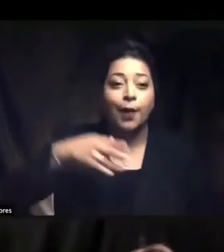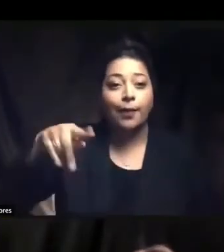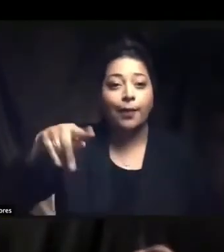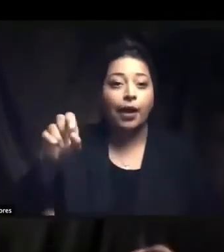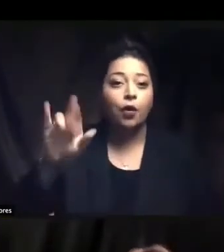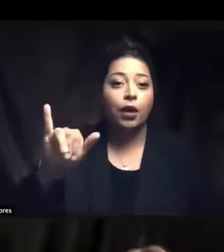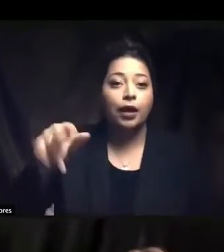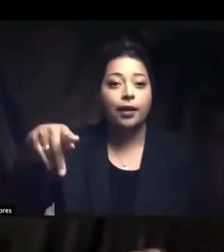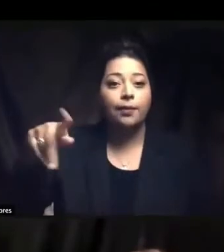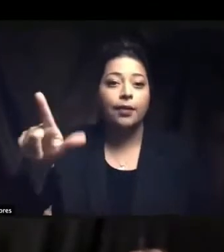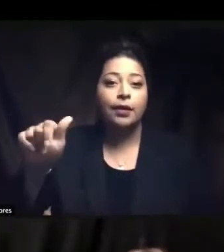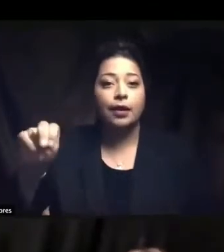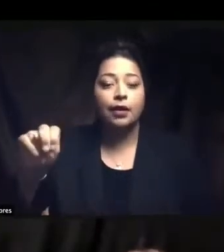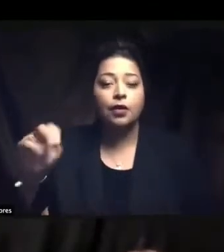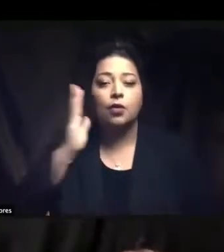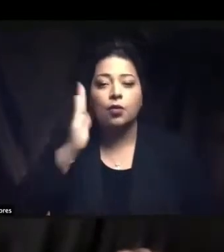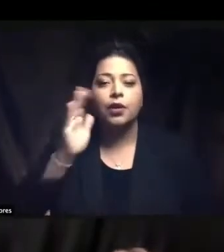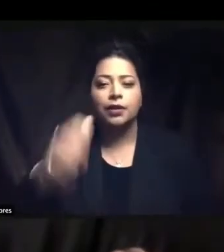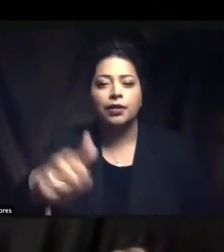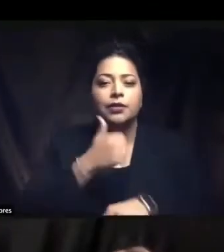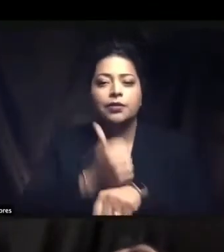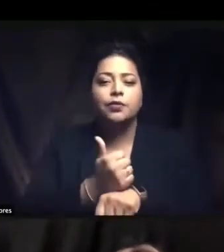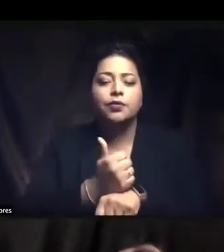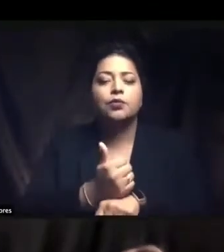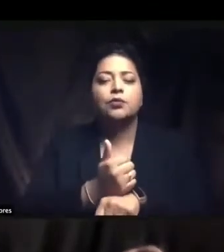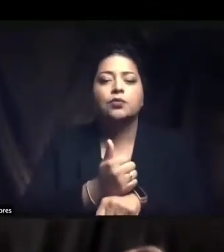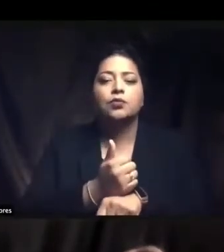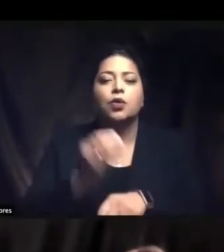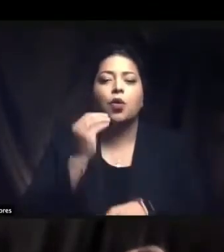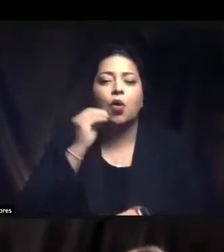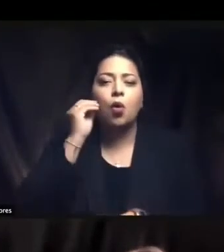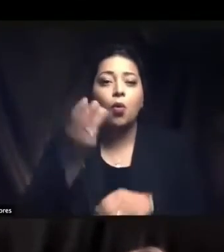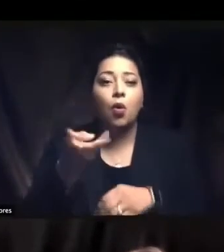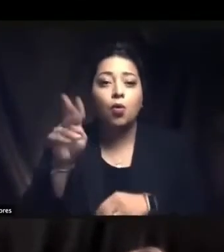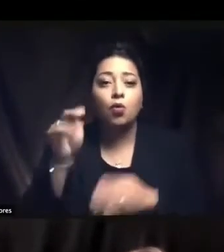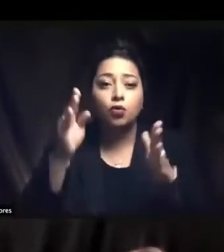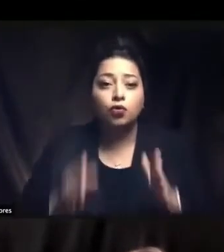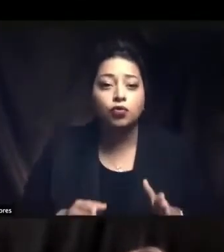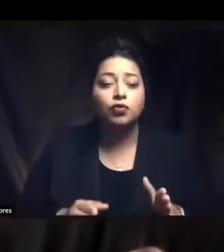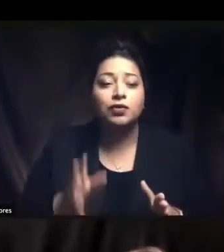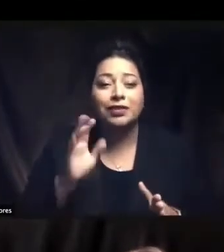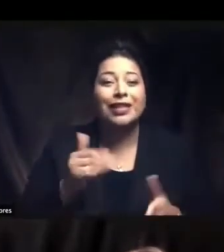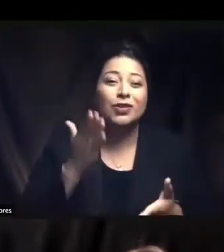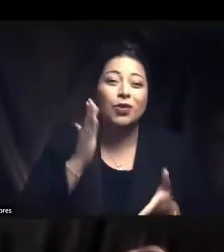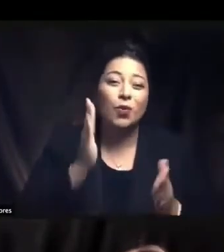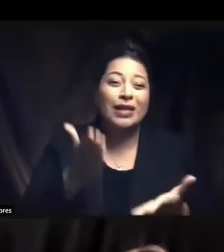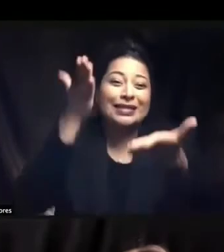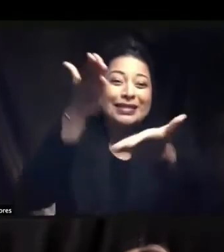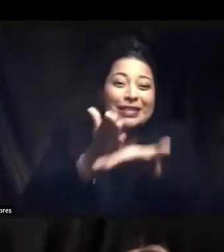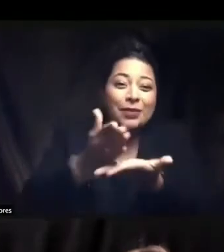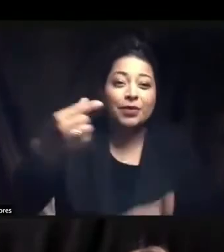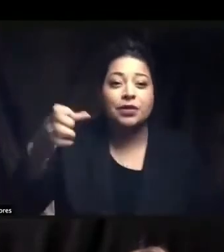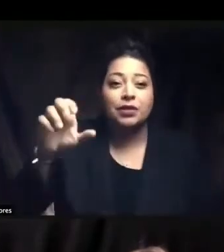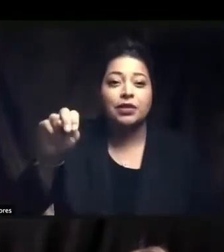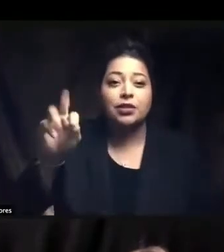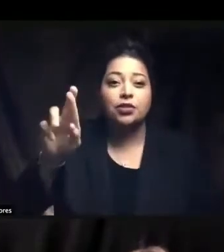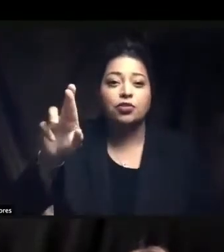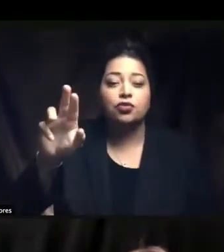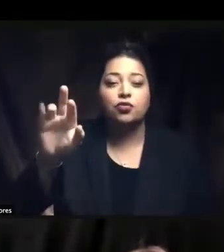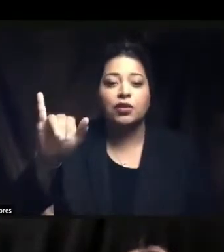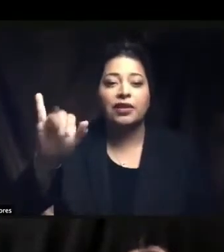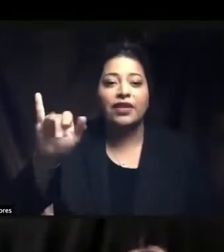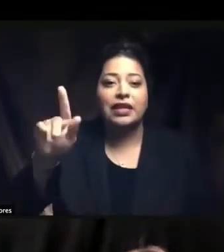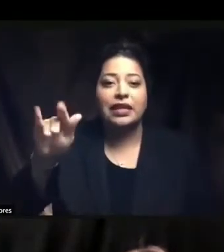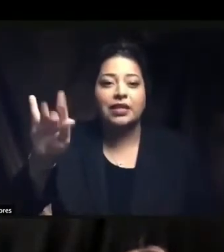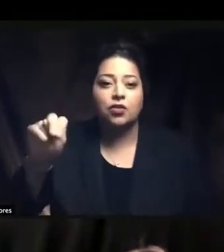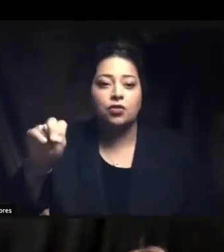to build and make homeowners. I think that is the key to stopping gentrification, is to raise the level of home ownership. When